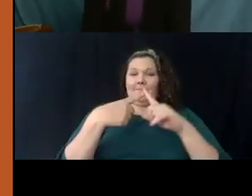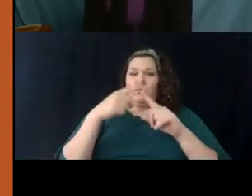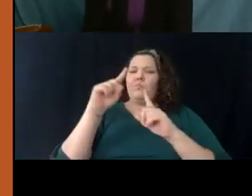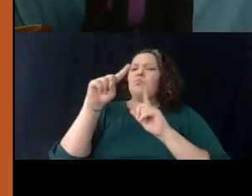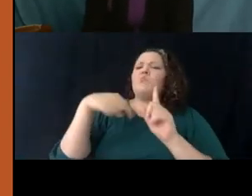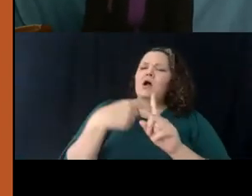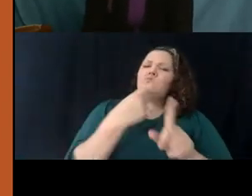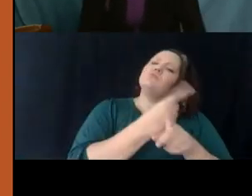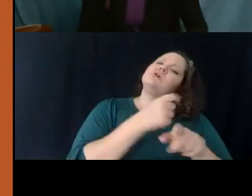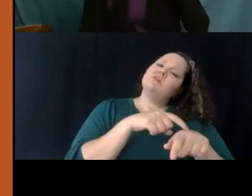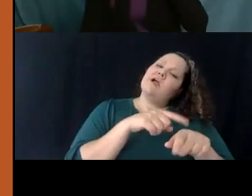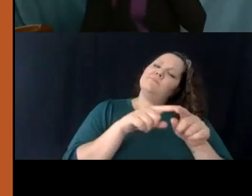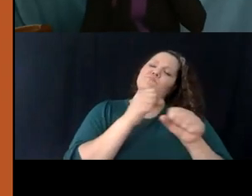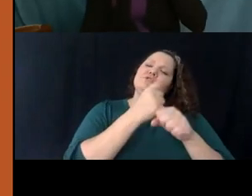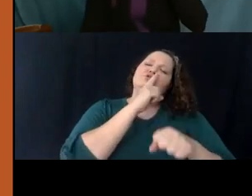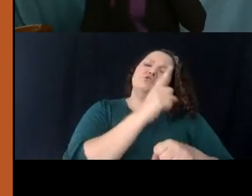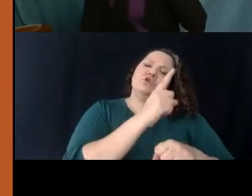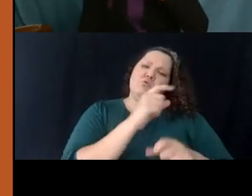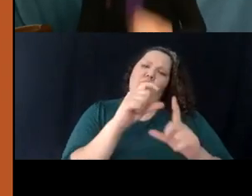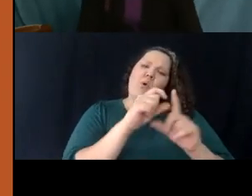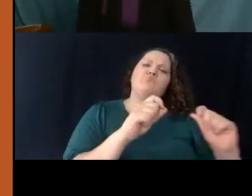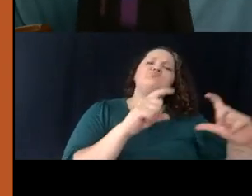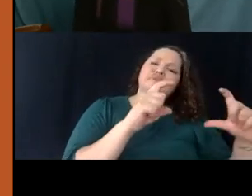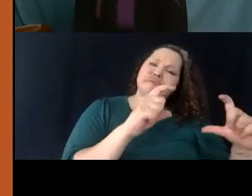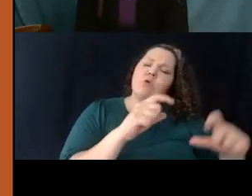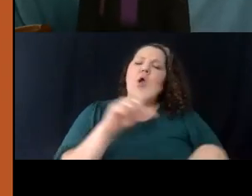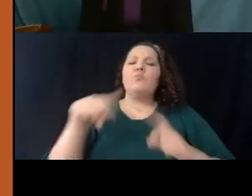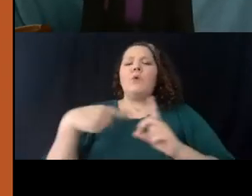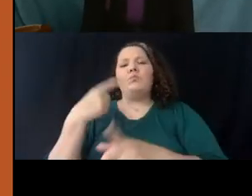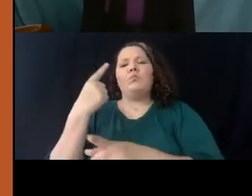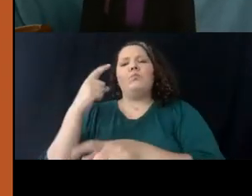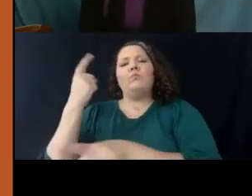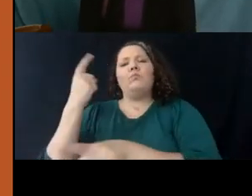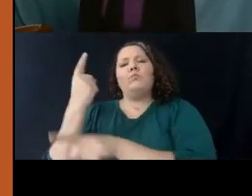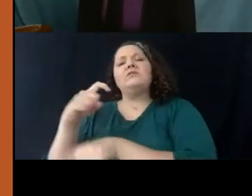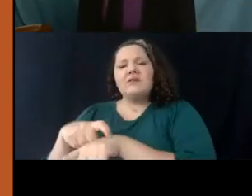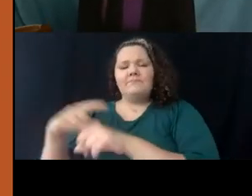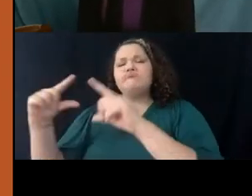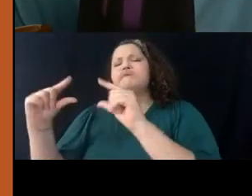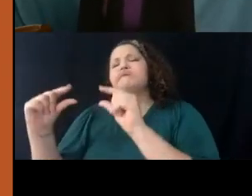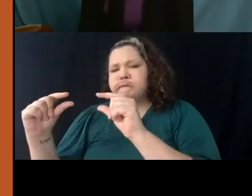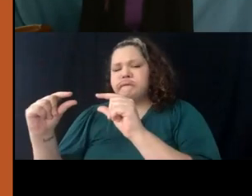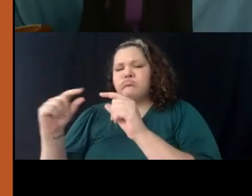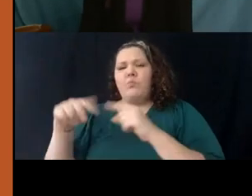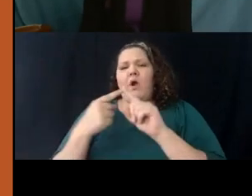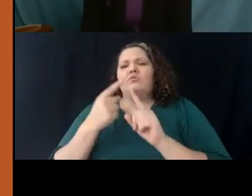Here on Zoom, for example, it's kind of limited. So when you're sharing a screen, it's kind of limited to what the host shows you